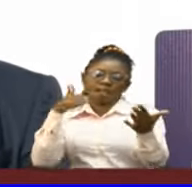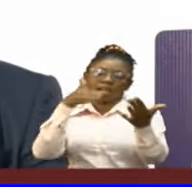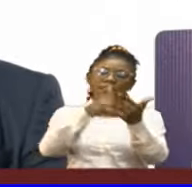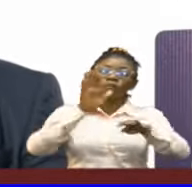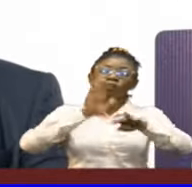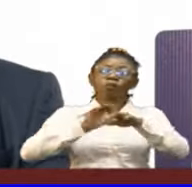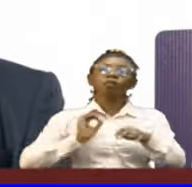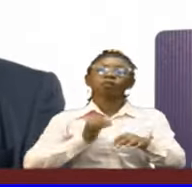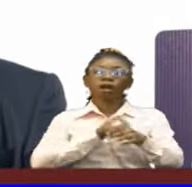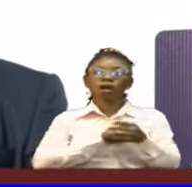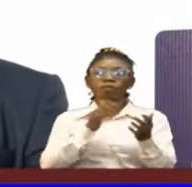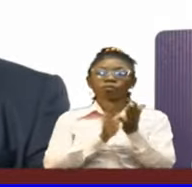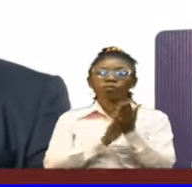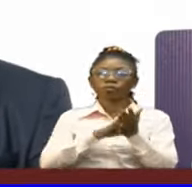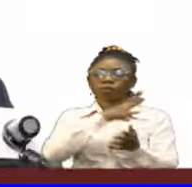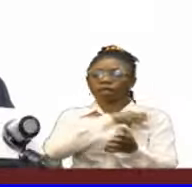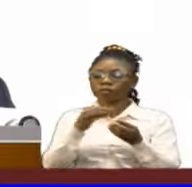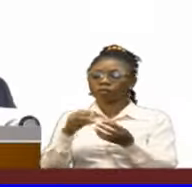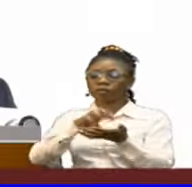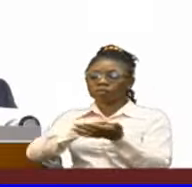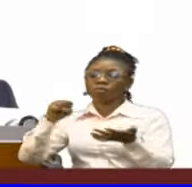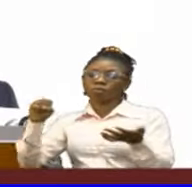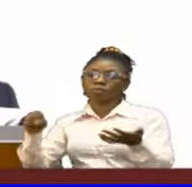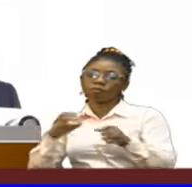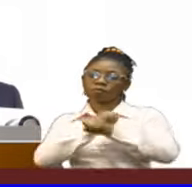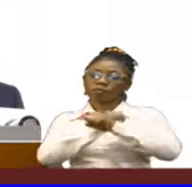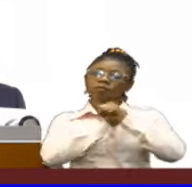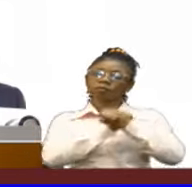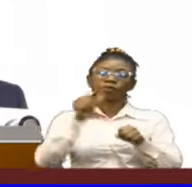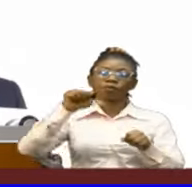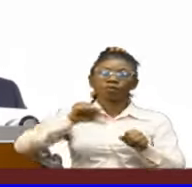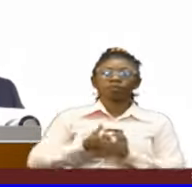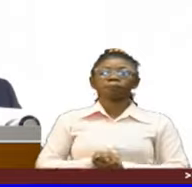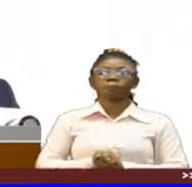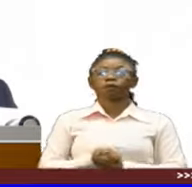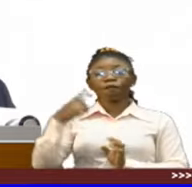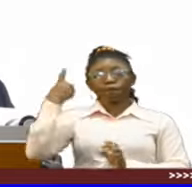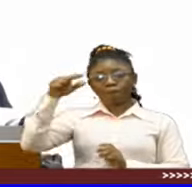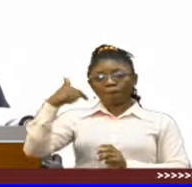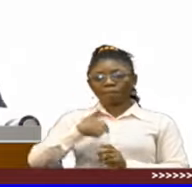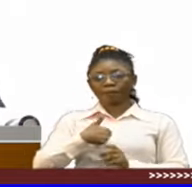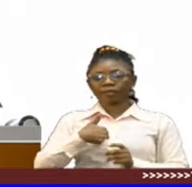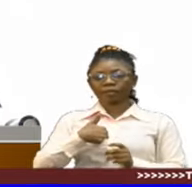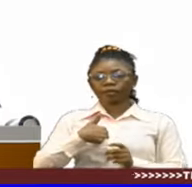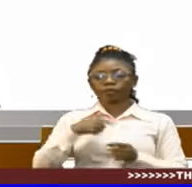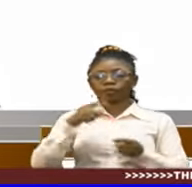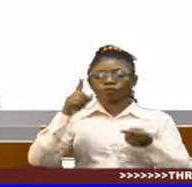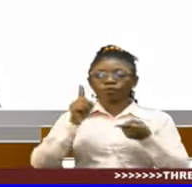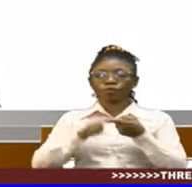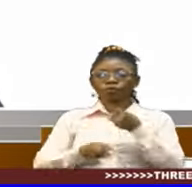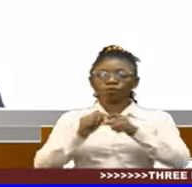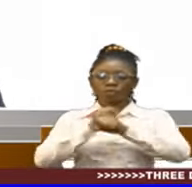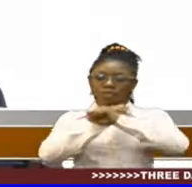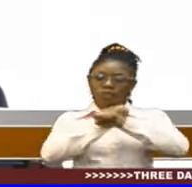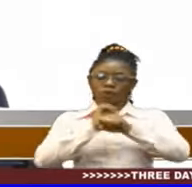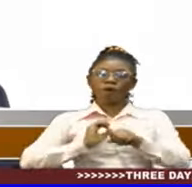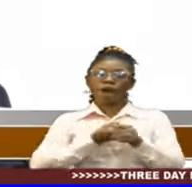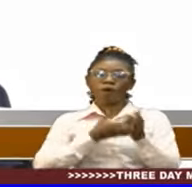and eradicating insecurity. For me, to secure our schools, we